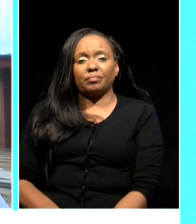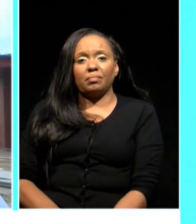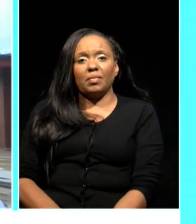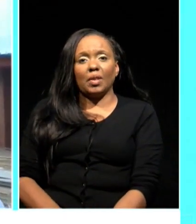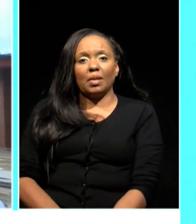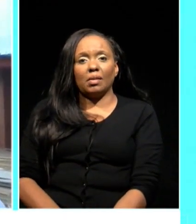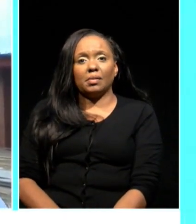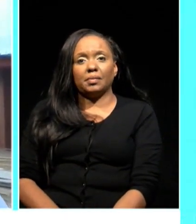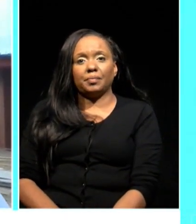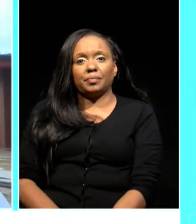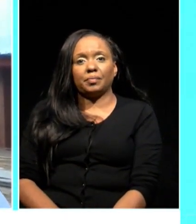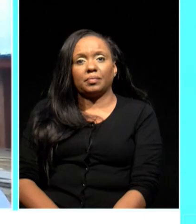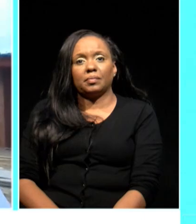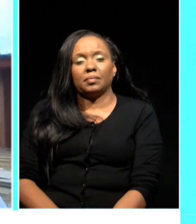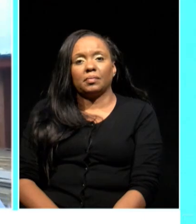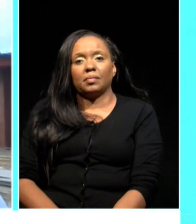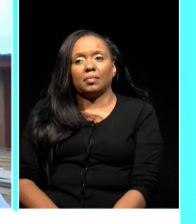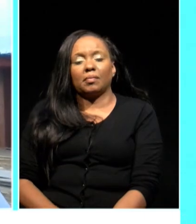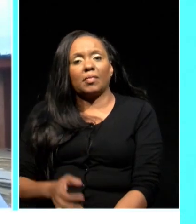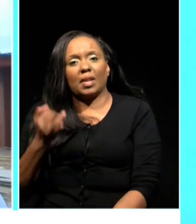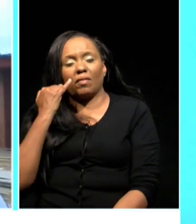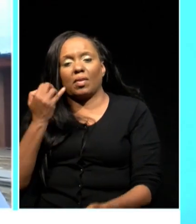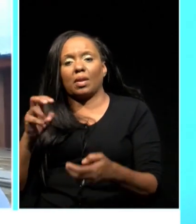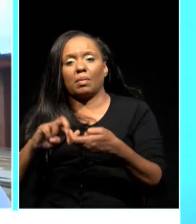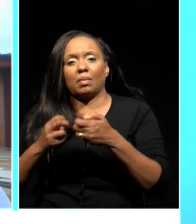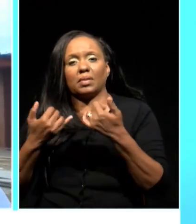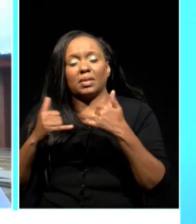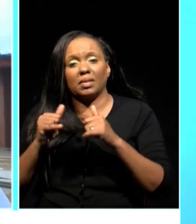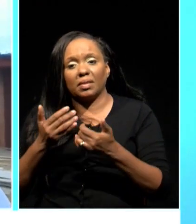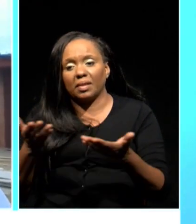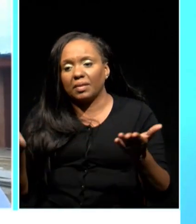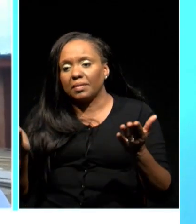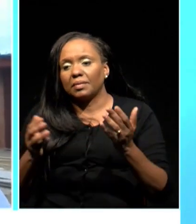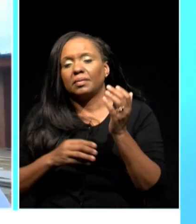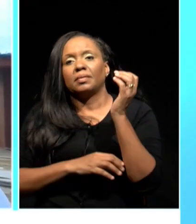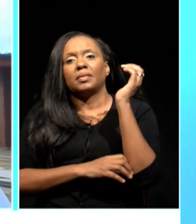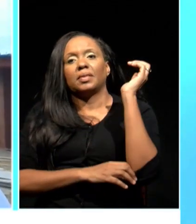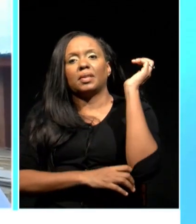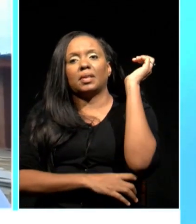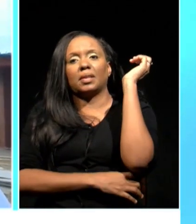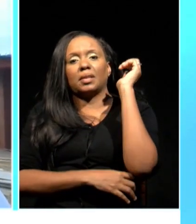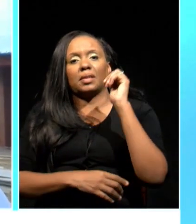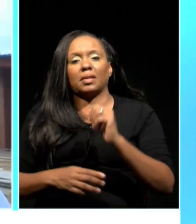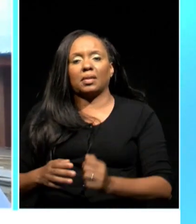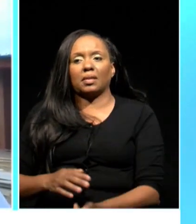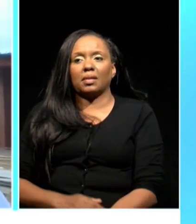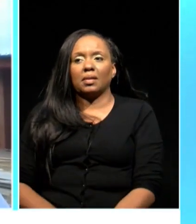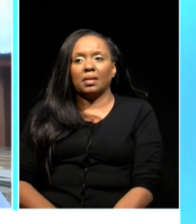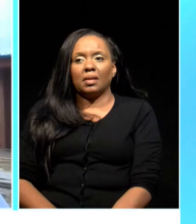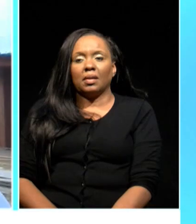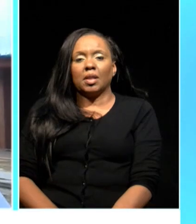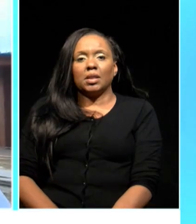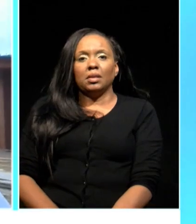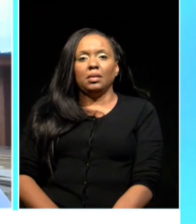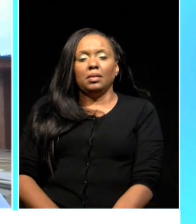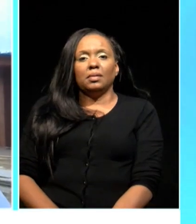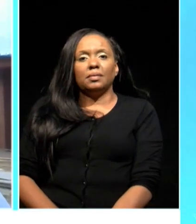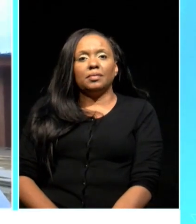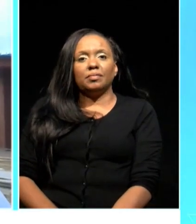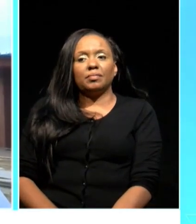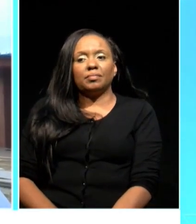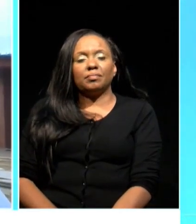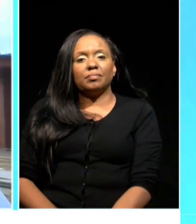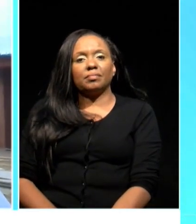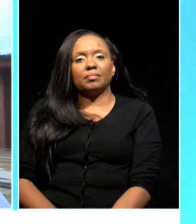potentially is still there. I think that one of the things that she faced with getting a 30-love victory was